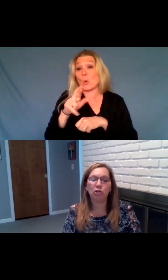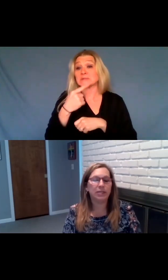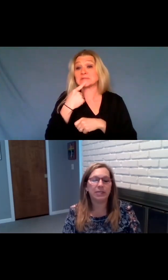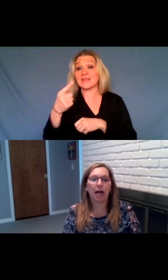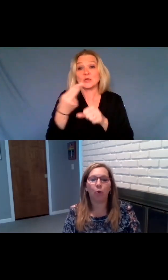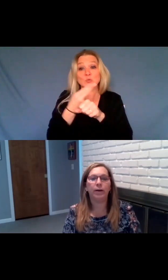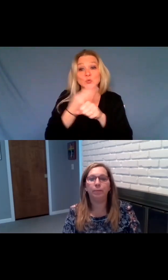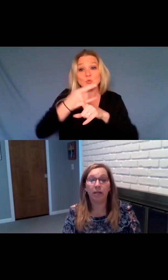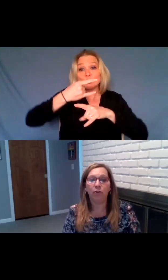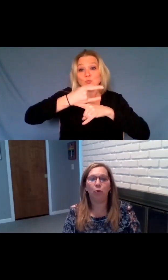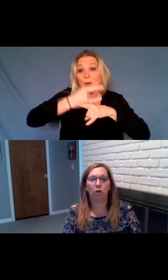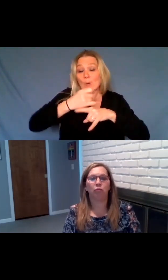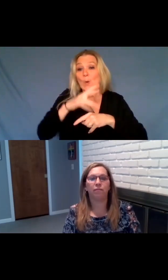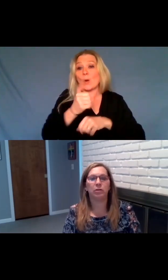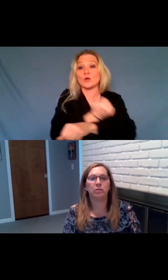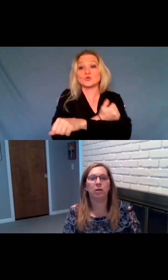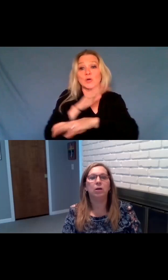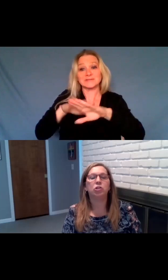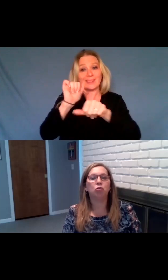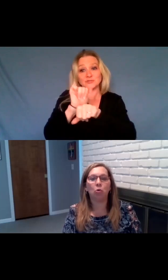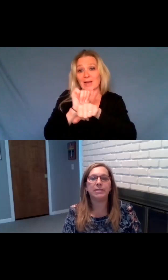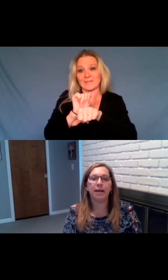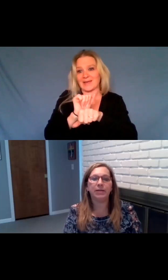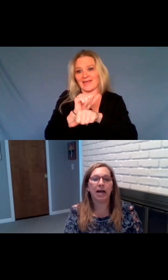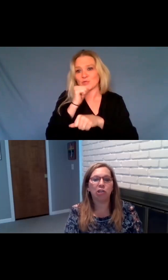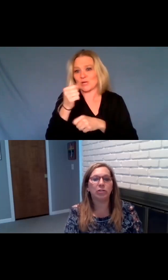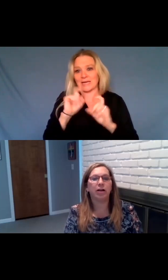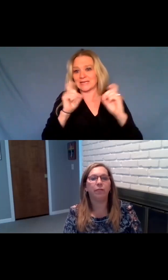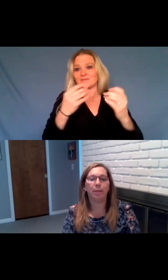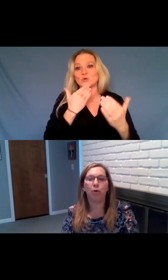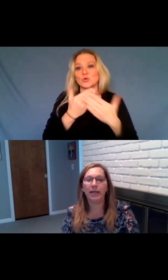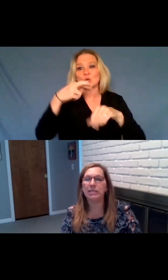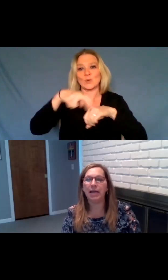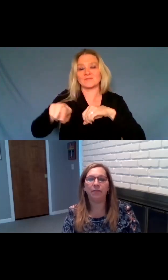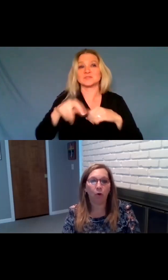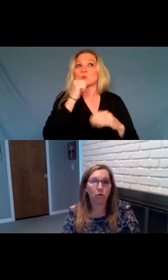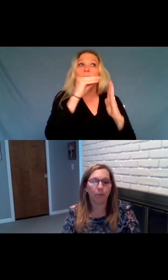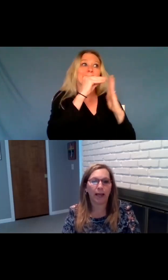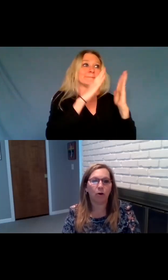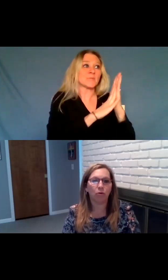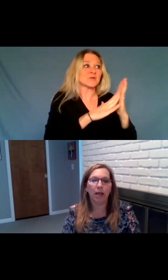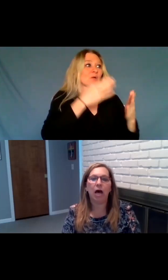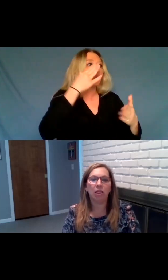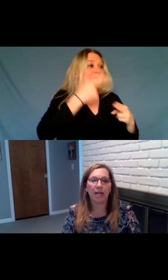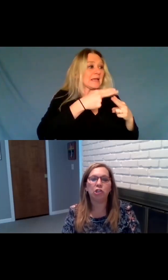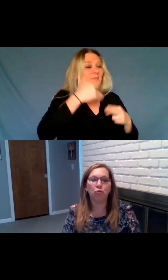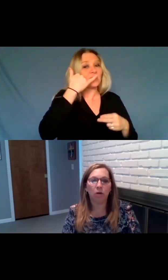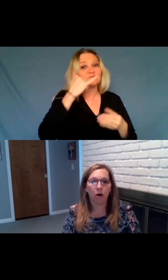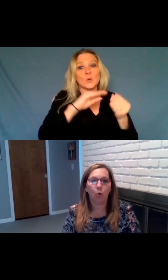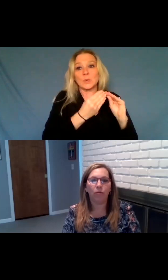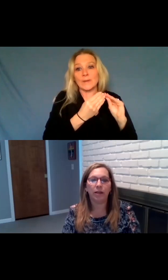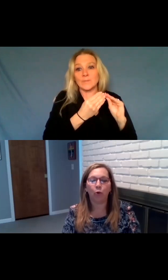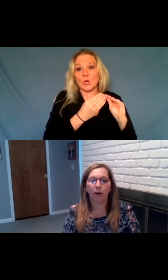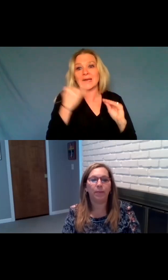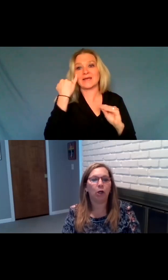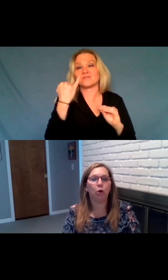that person is not going to give you a good reference. So don't sabotage yourself by putting his name and phone number down unless you